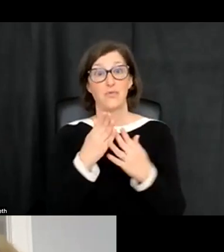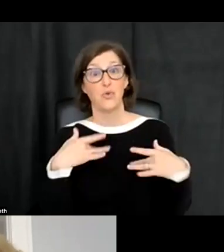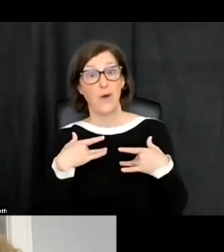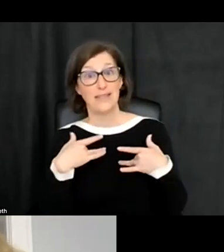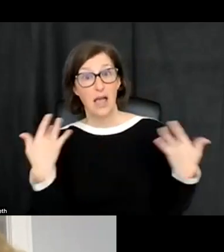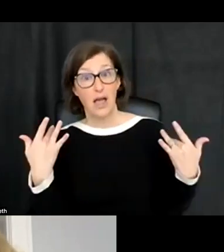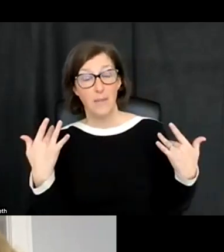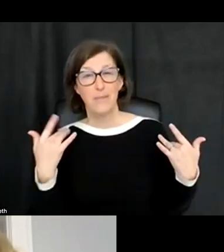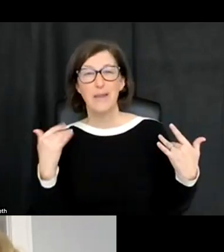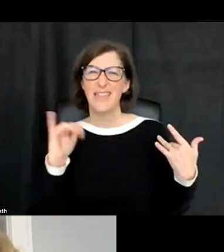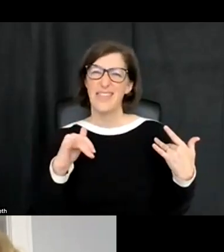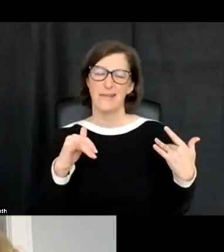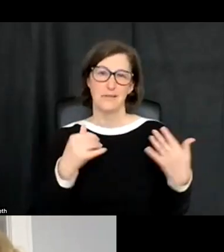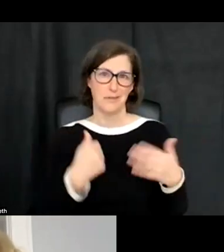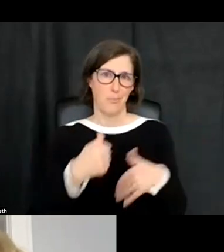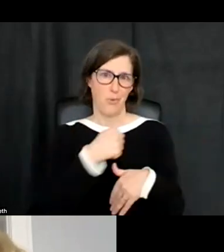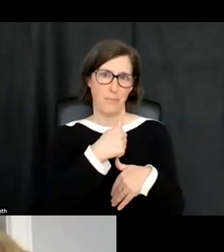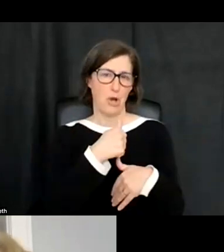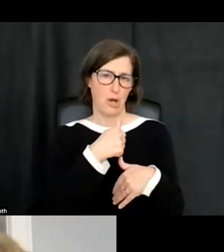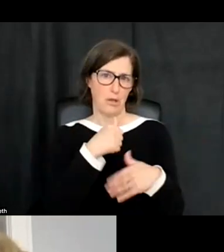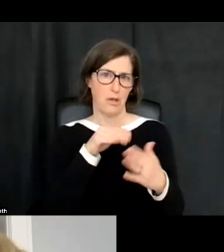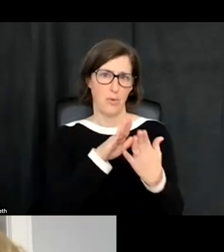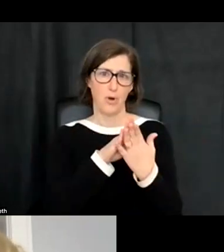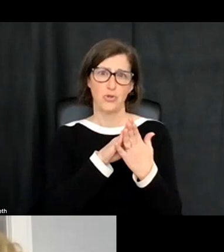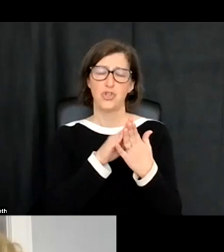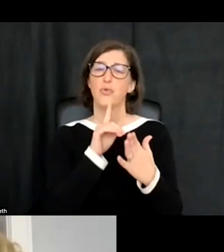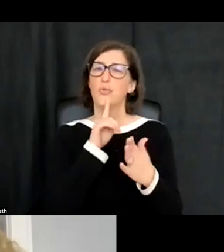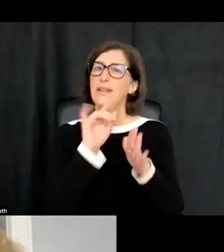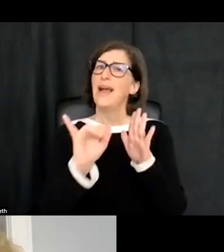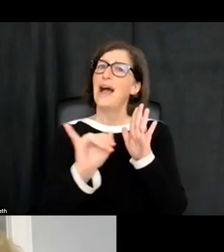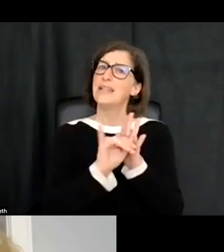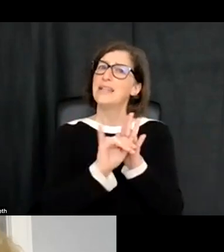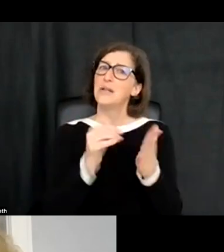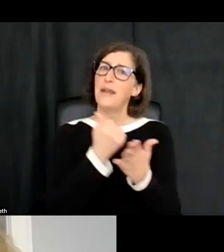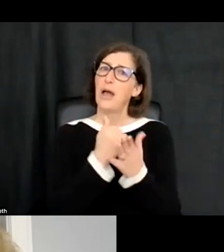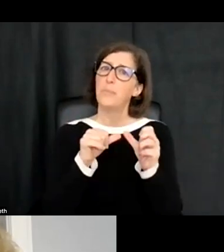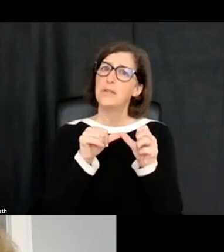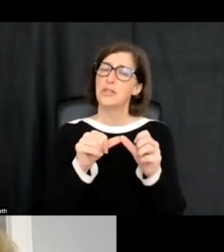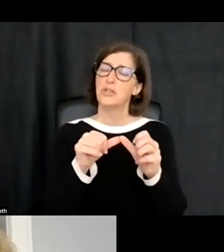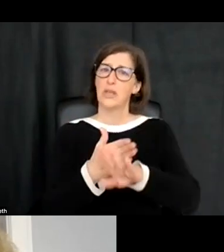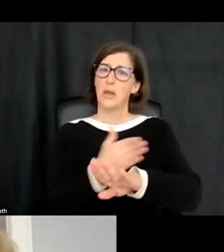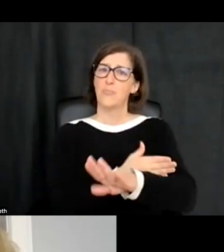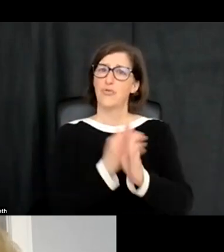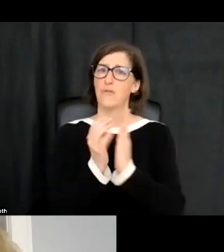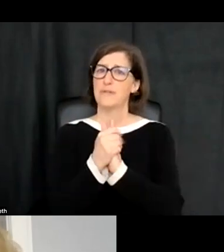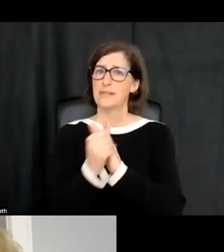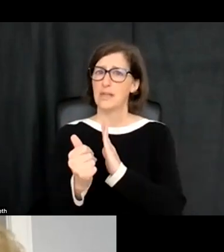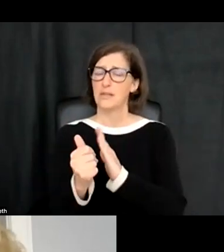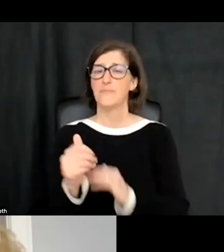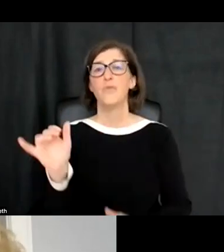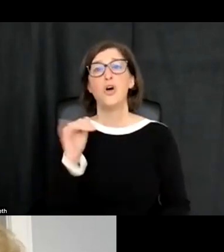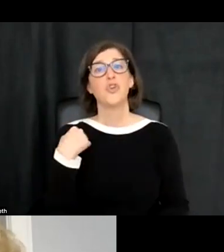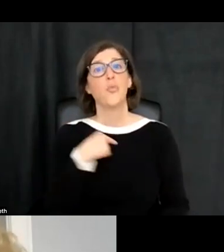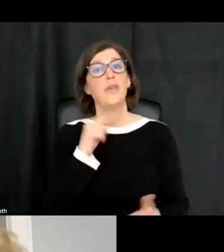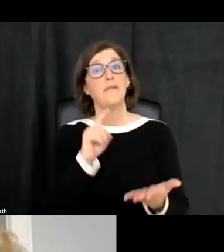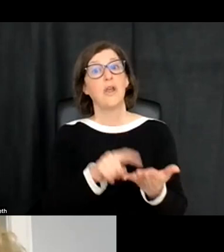a main one, to really identify and to help them continuously build skills. We also know that from